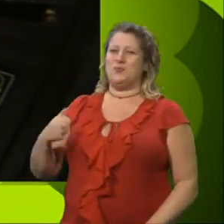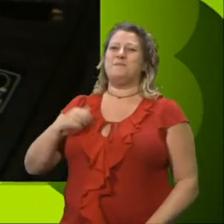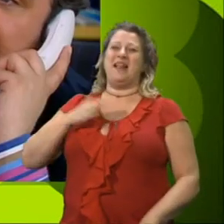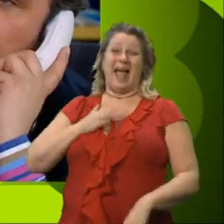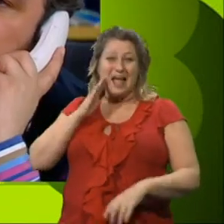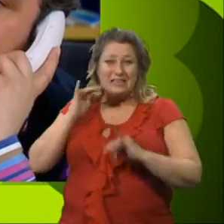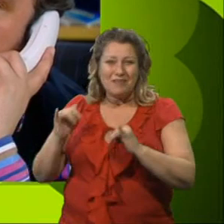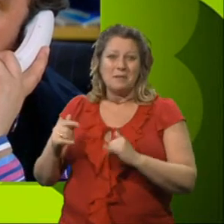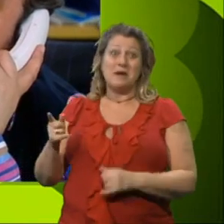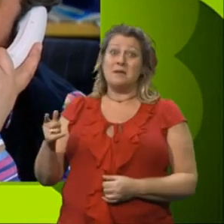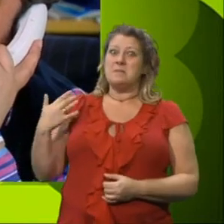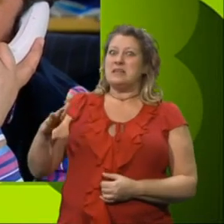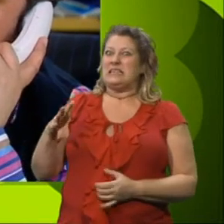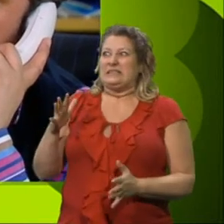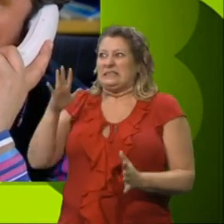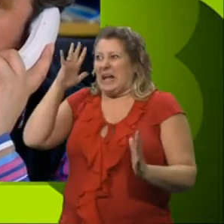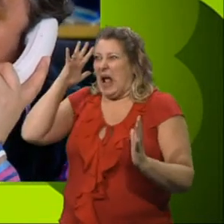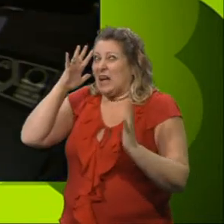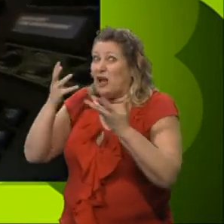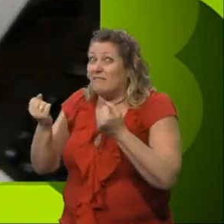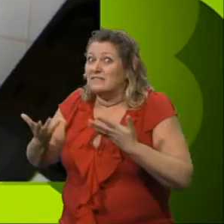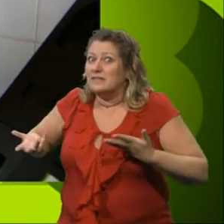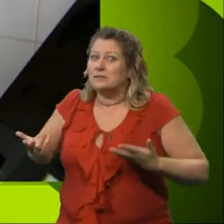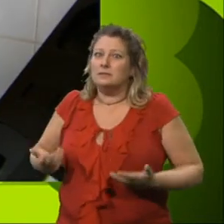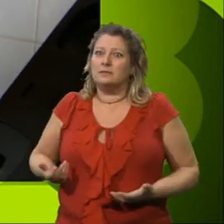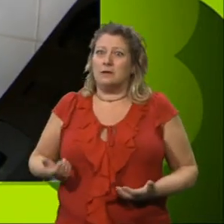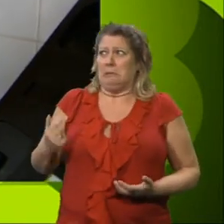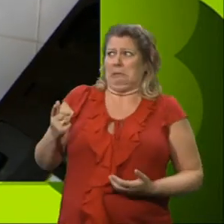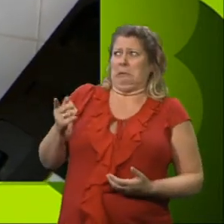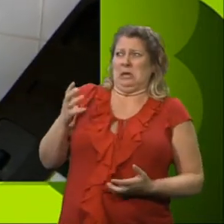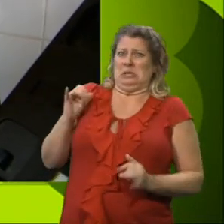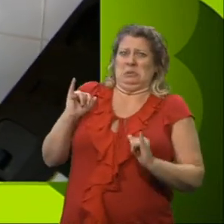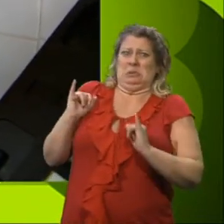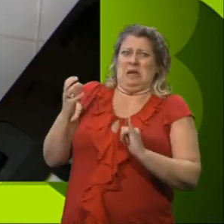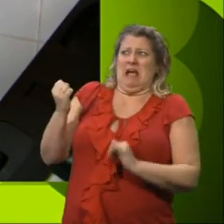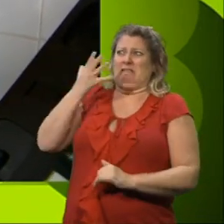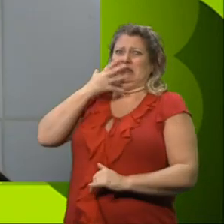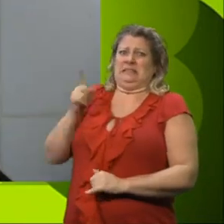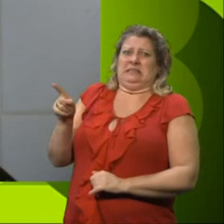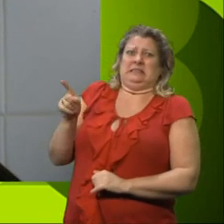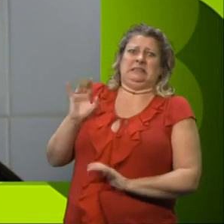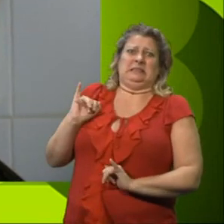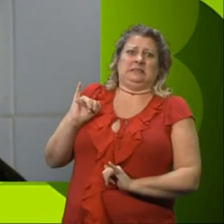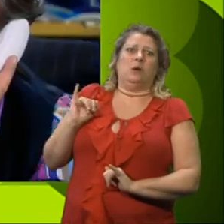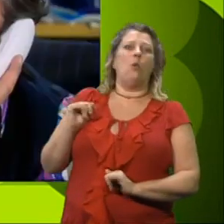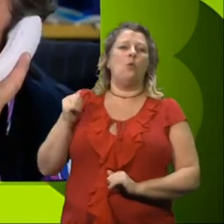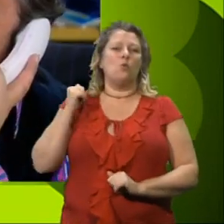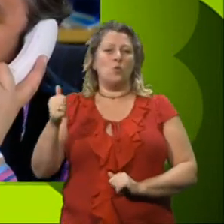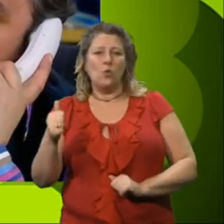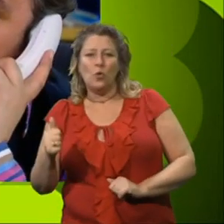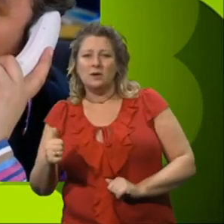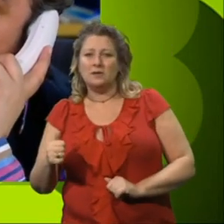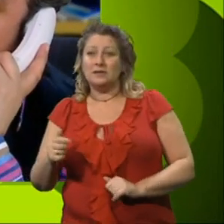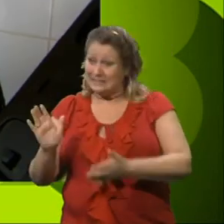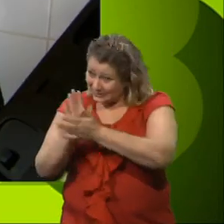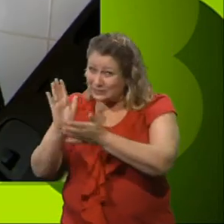hear. Have they got you staring danger in the face yet? I'm face to face with a hostile force as we speak. Ah, brilliant. Glad to hear